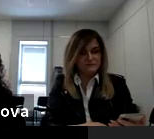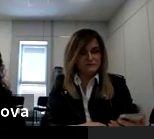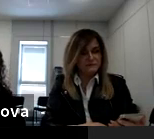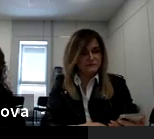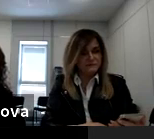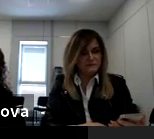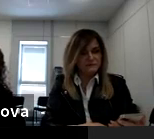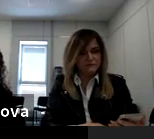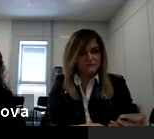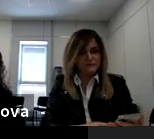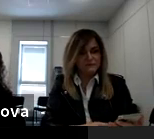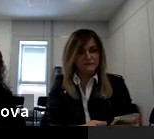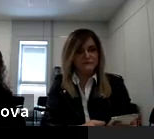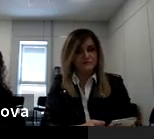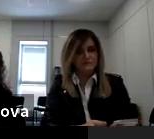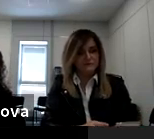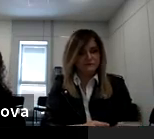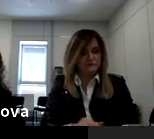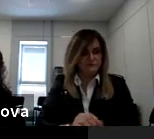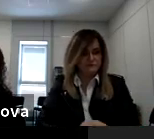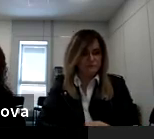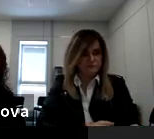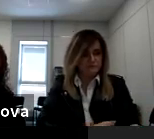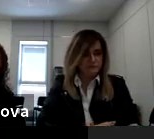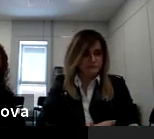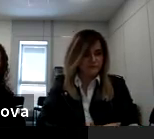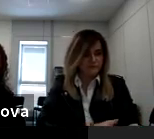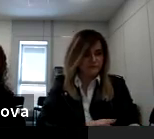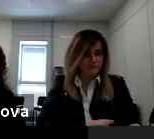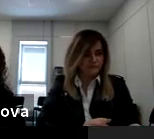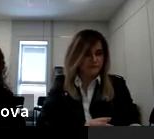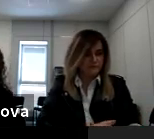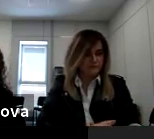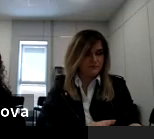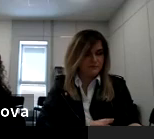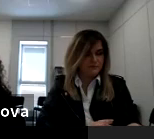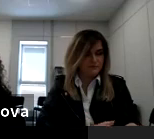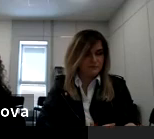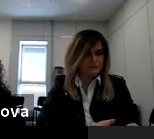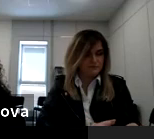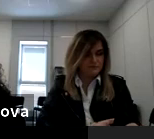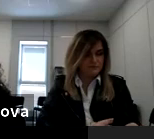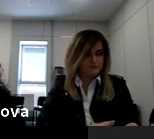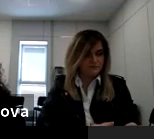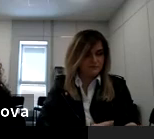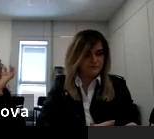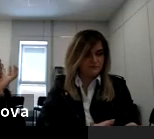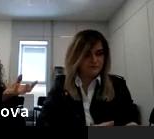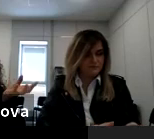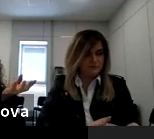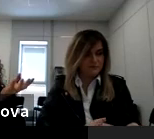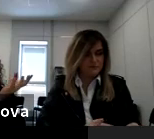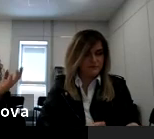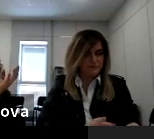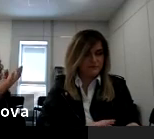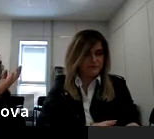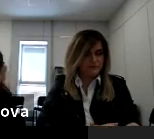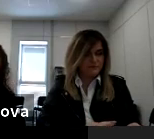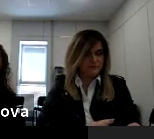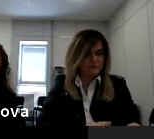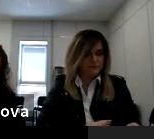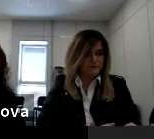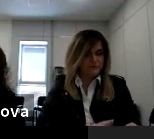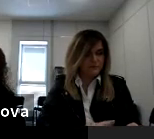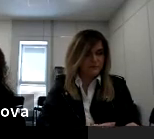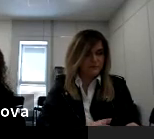connect our luminaires to the control system. It is overpass from one tower to another. You can